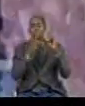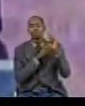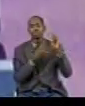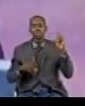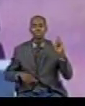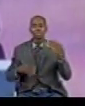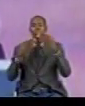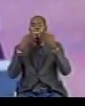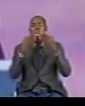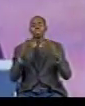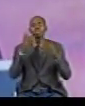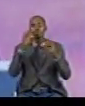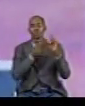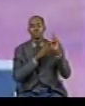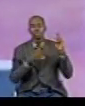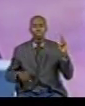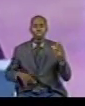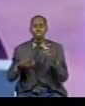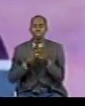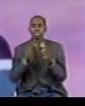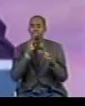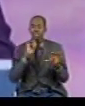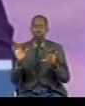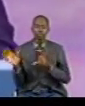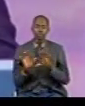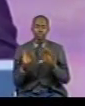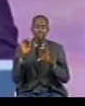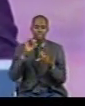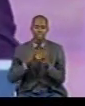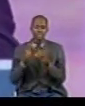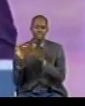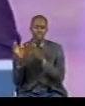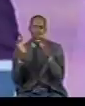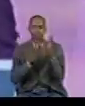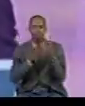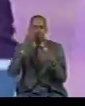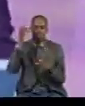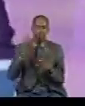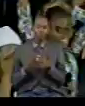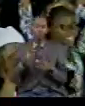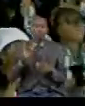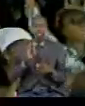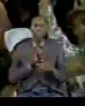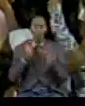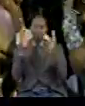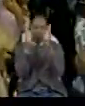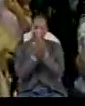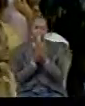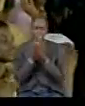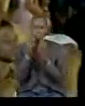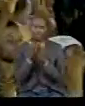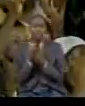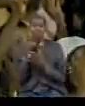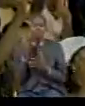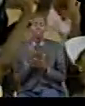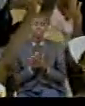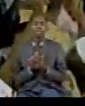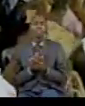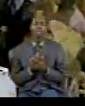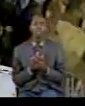is done. In Jesus' name I pray.